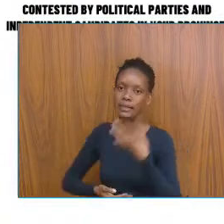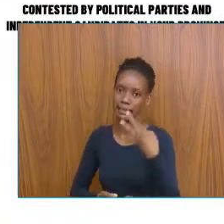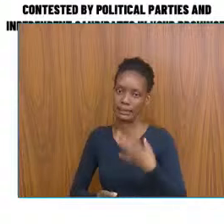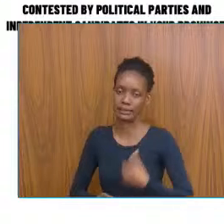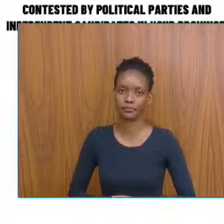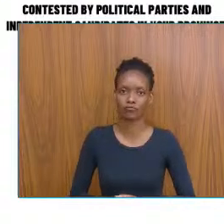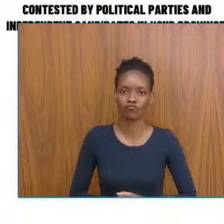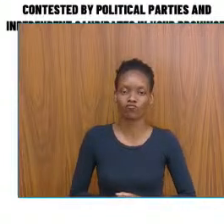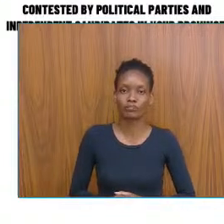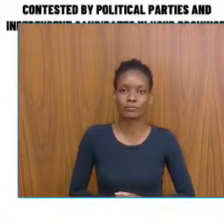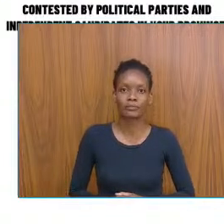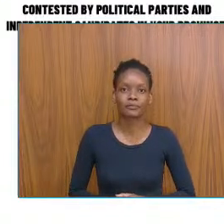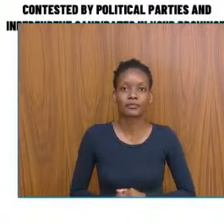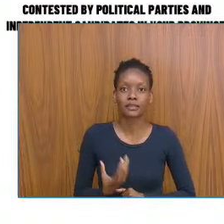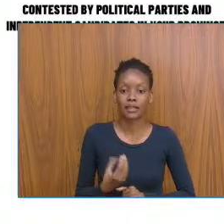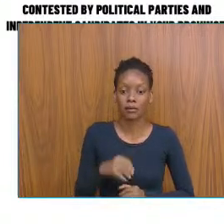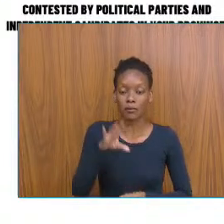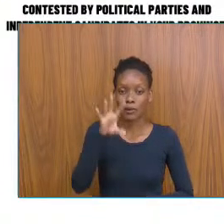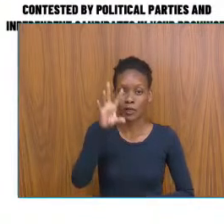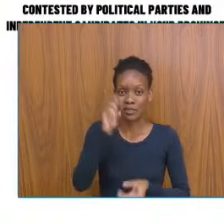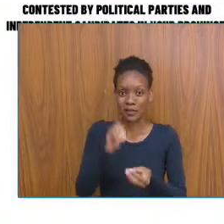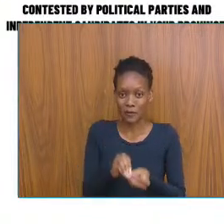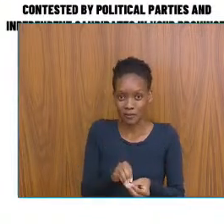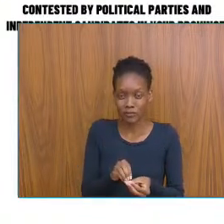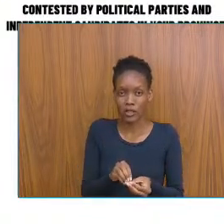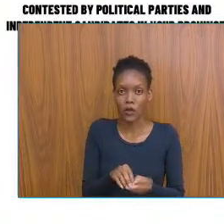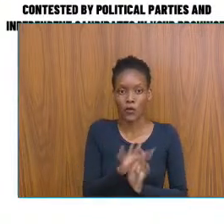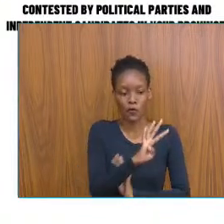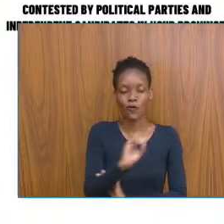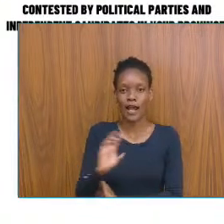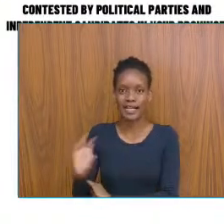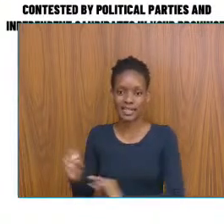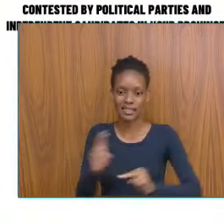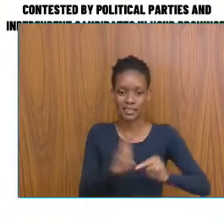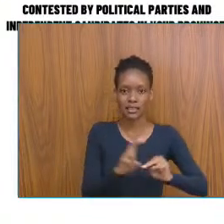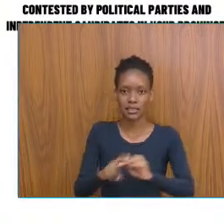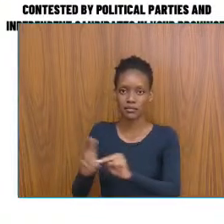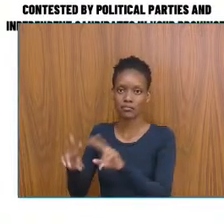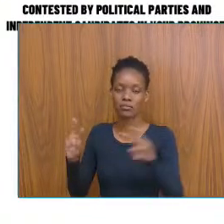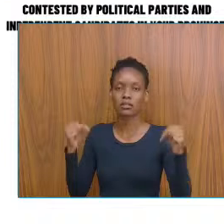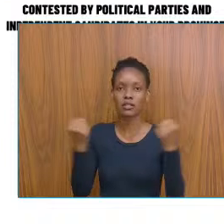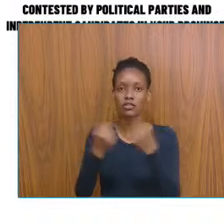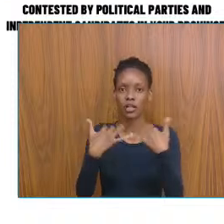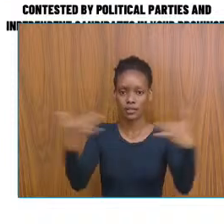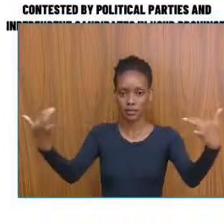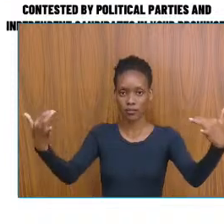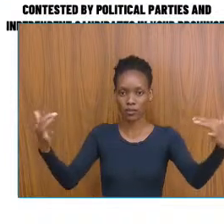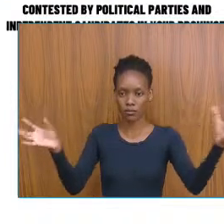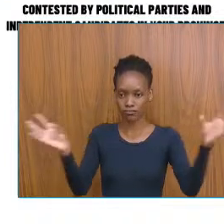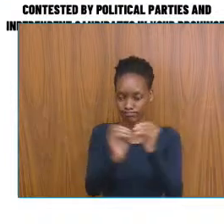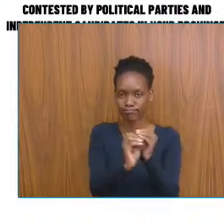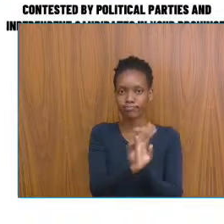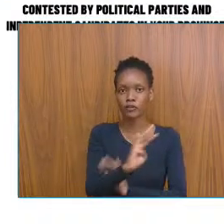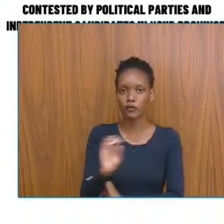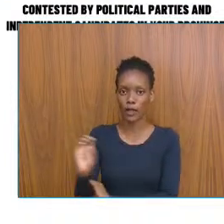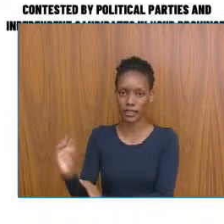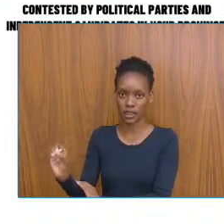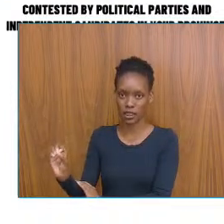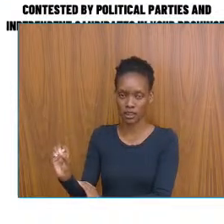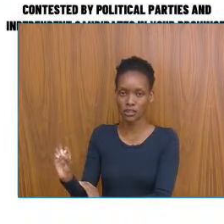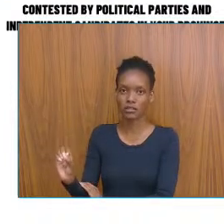There are a total of 400 contested seats in the National Assembly. The